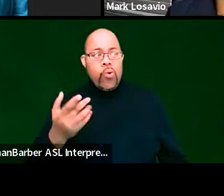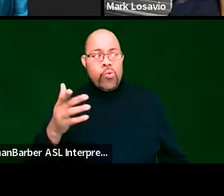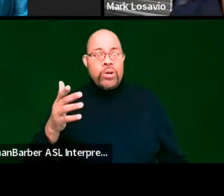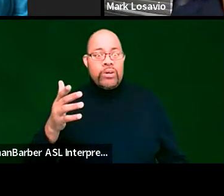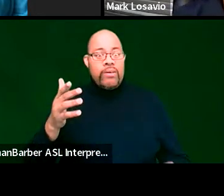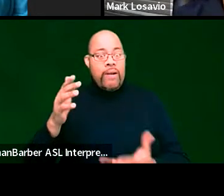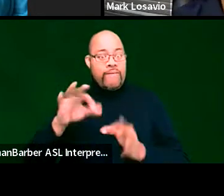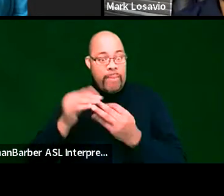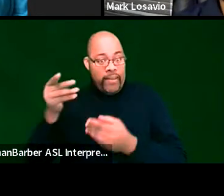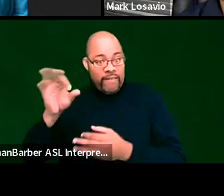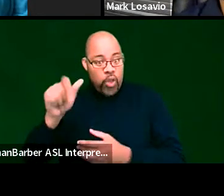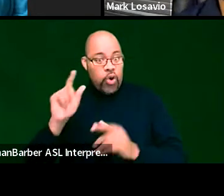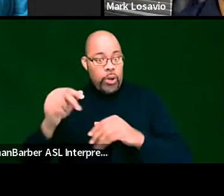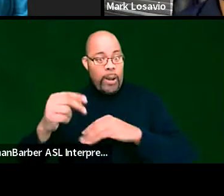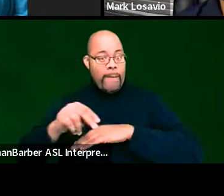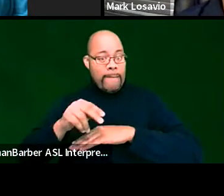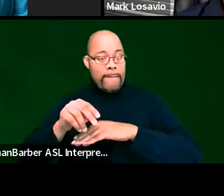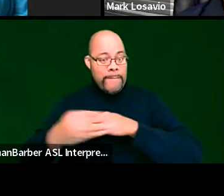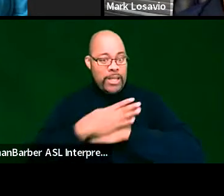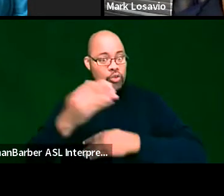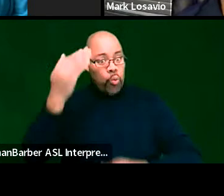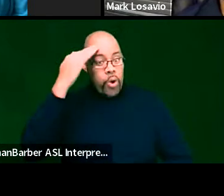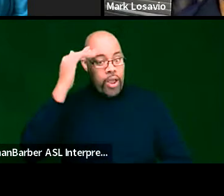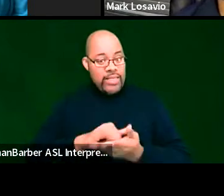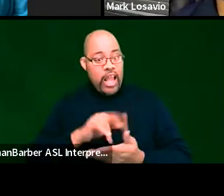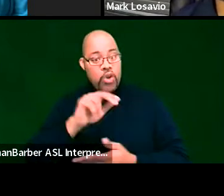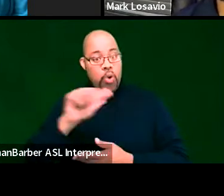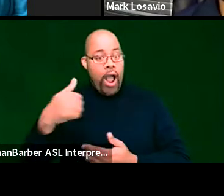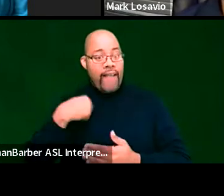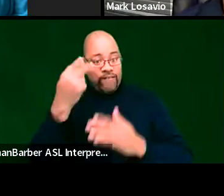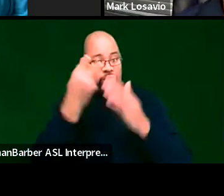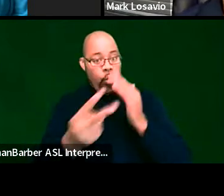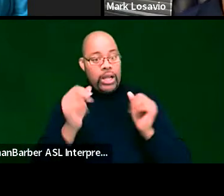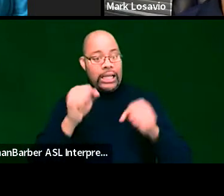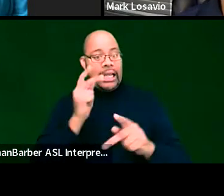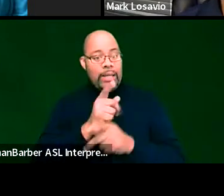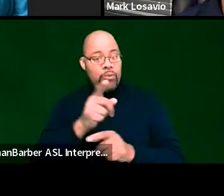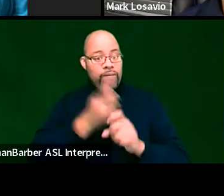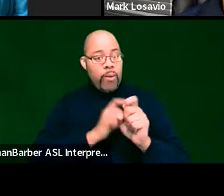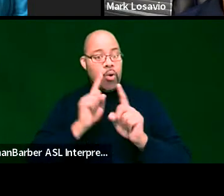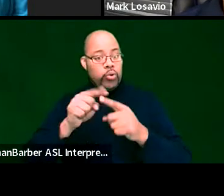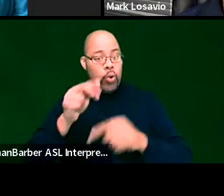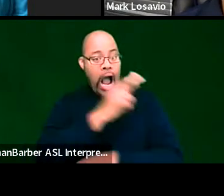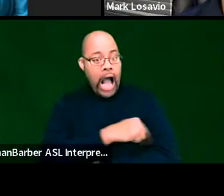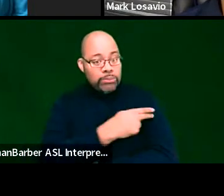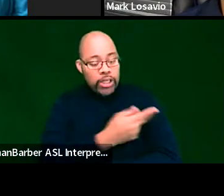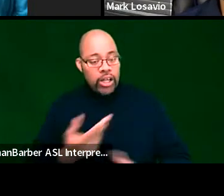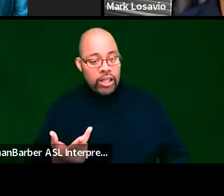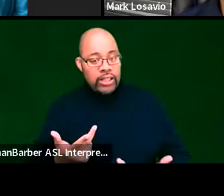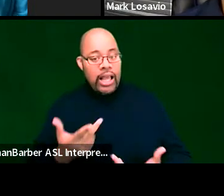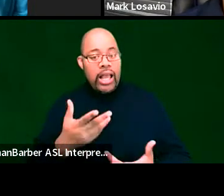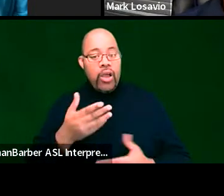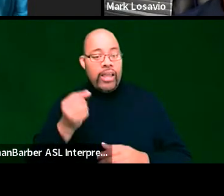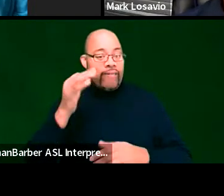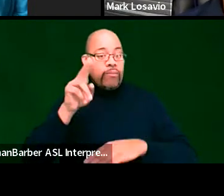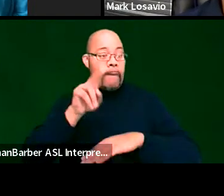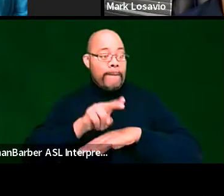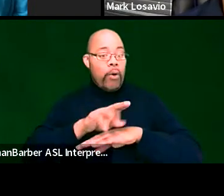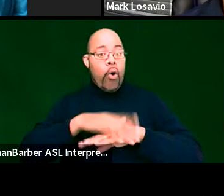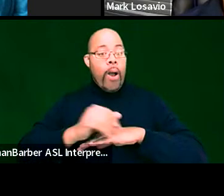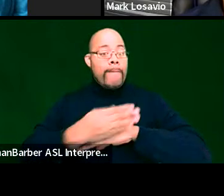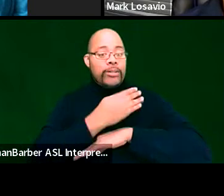in Florida, you're going to the beach. Are you aware that NOAA has a forecast that can keep you from going to the hospital for being on the beach on the wrong